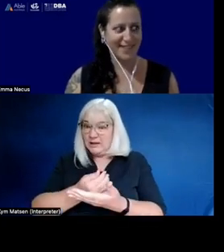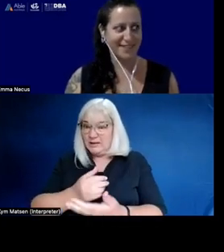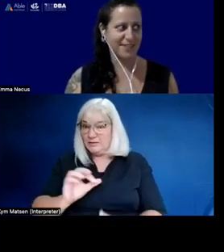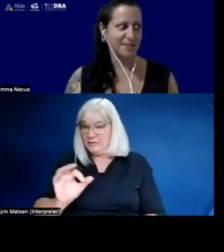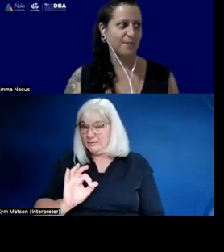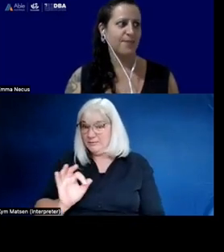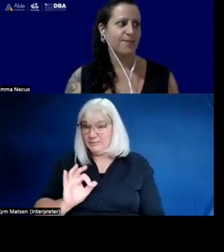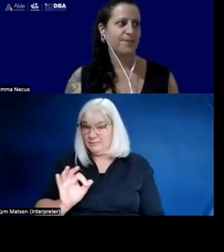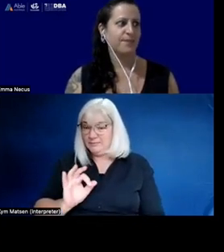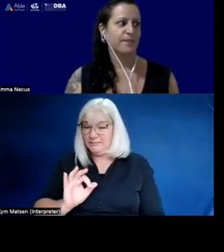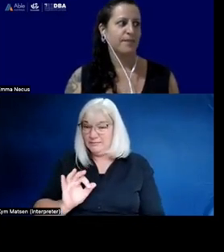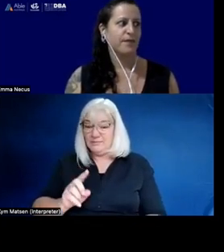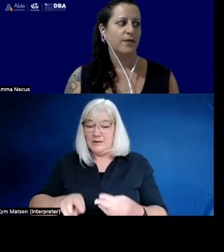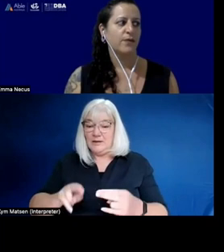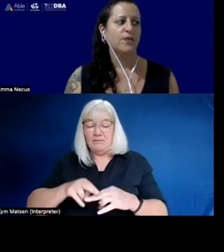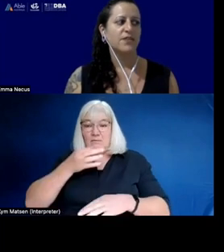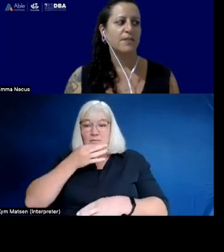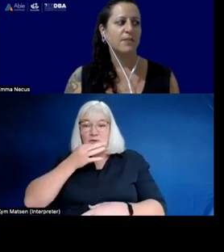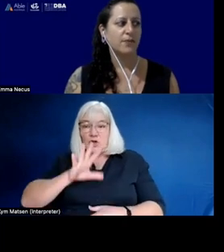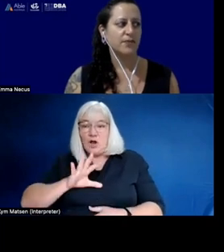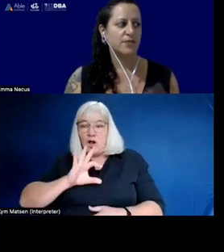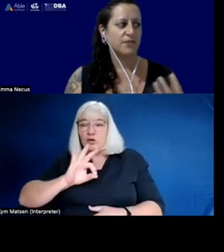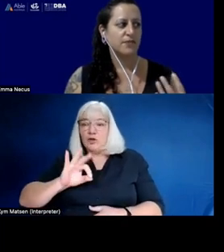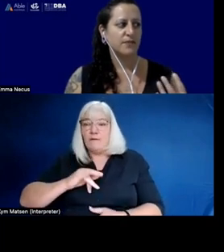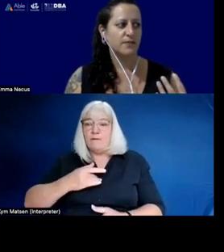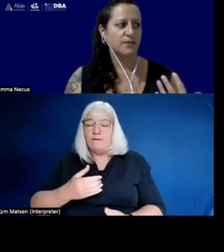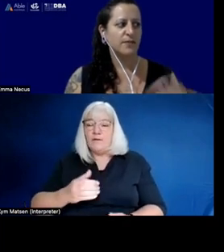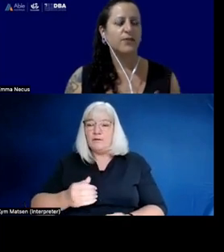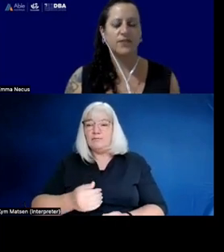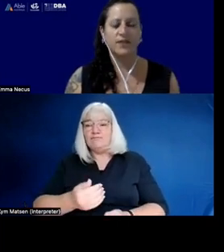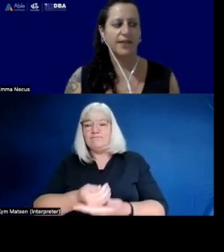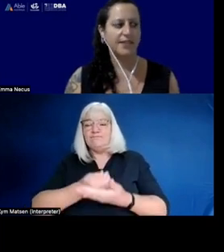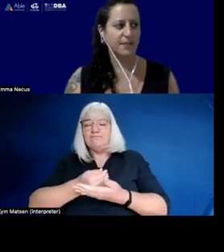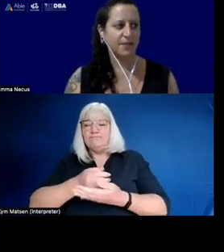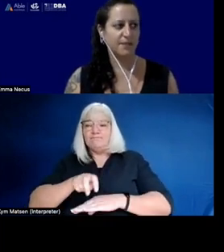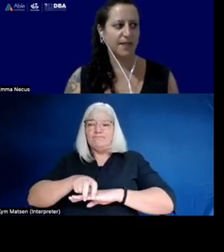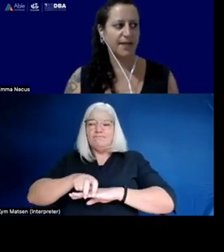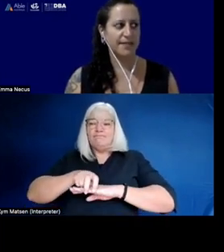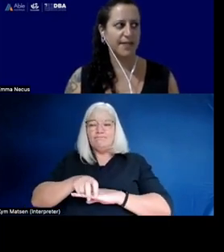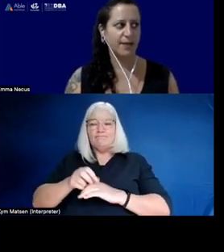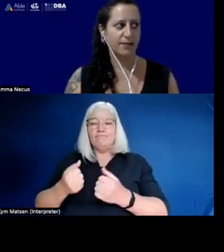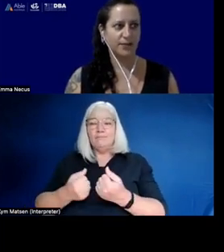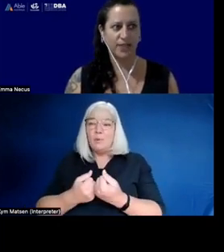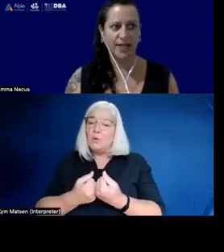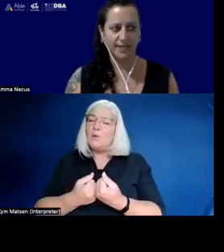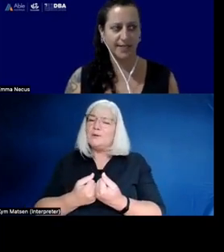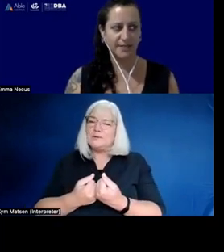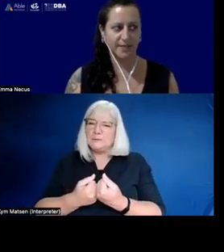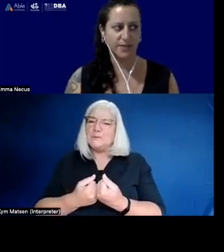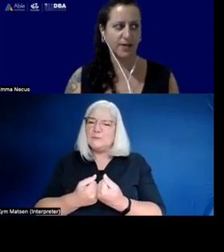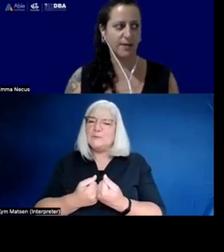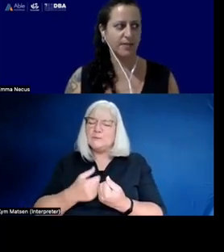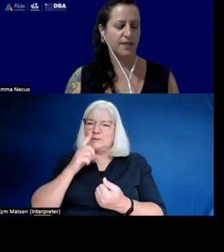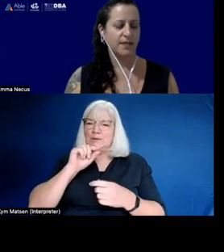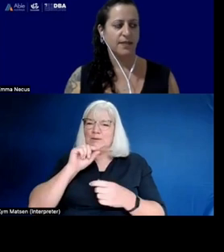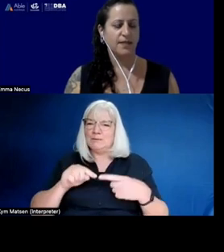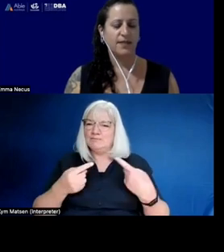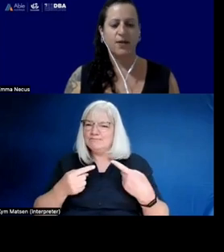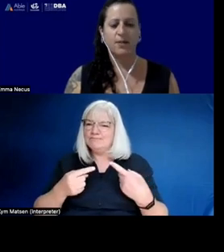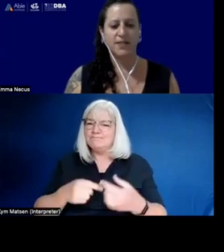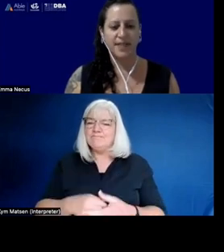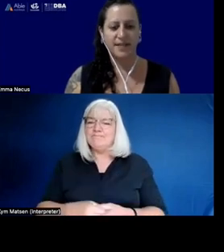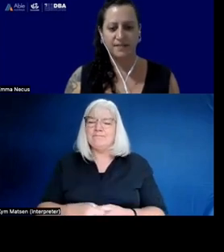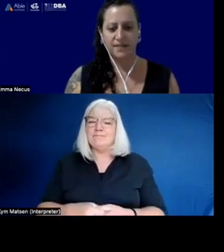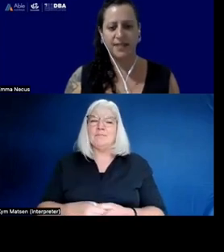really challenging. What supports do we also need to put in place to help children access mealtimes